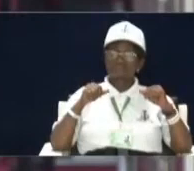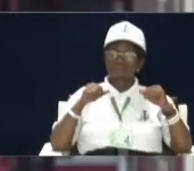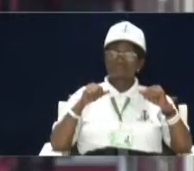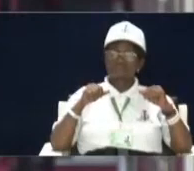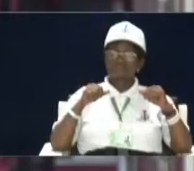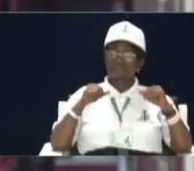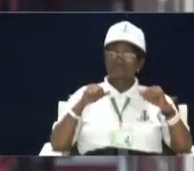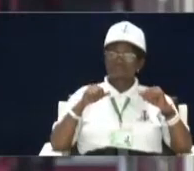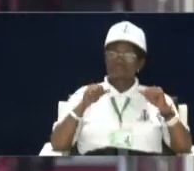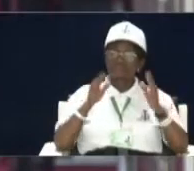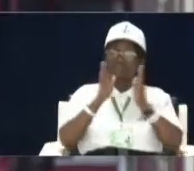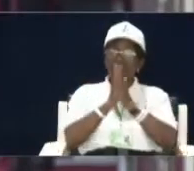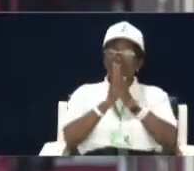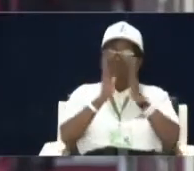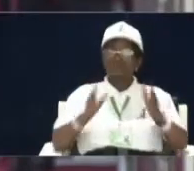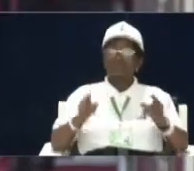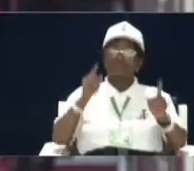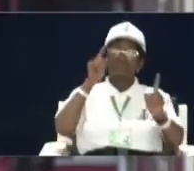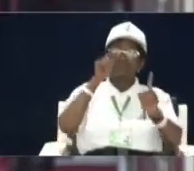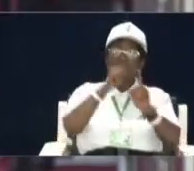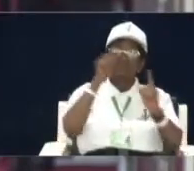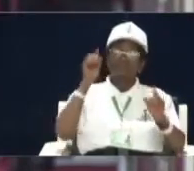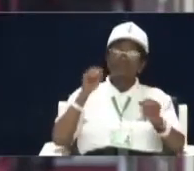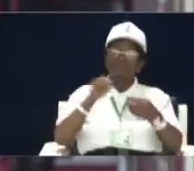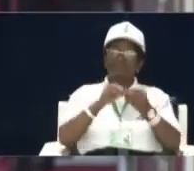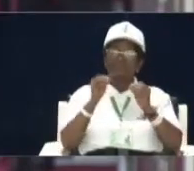Prayer point number 3.